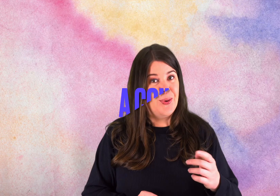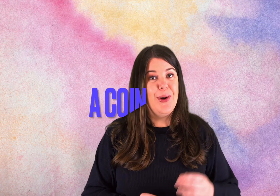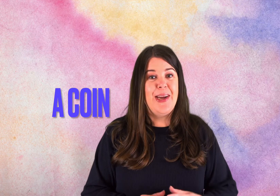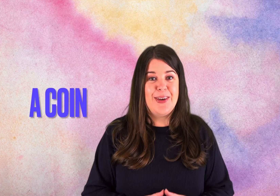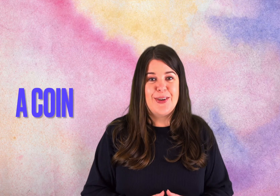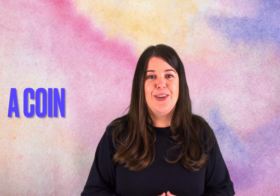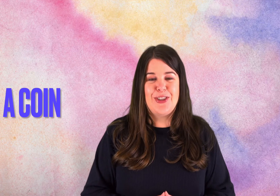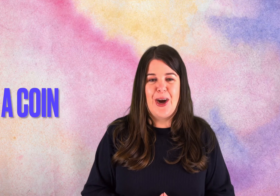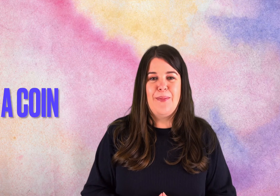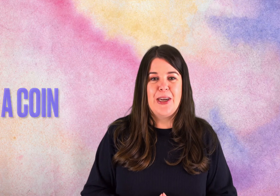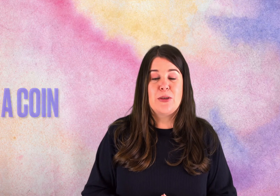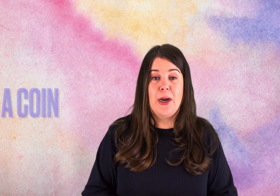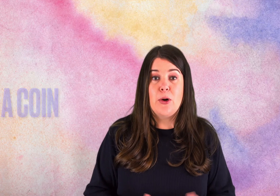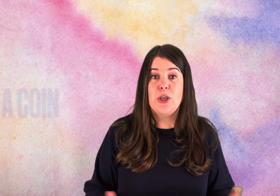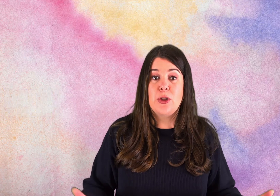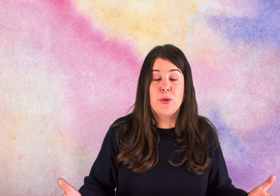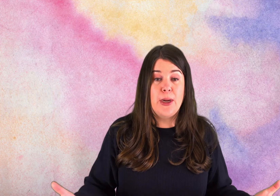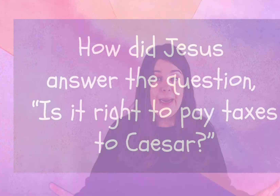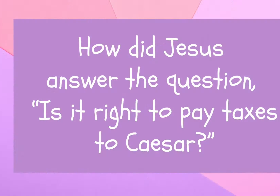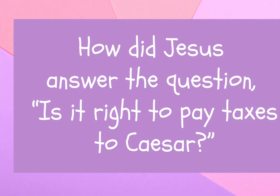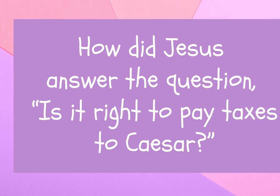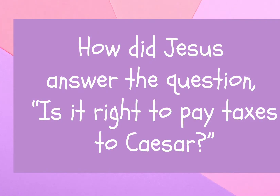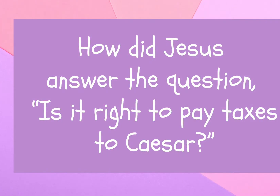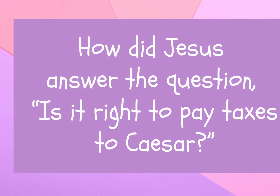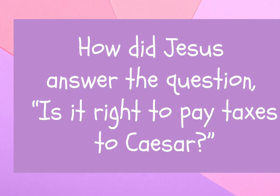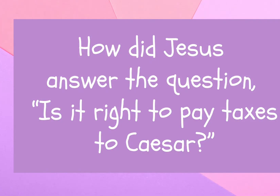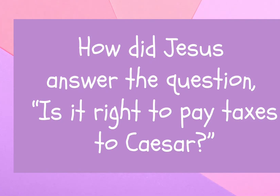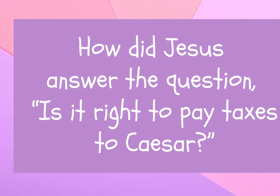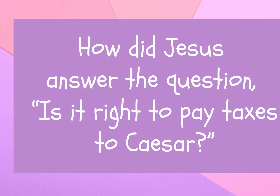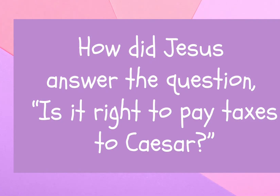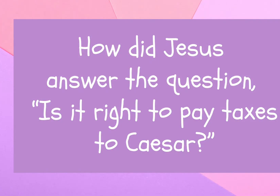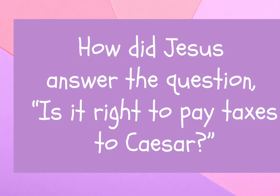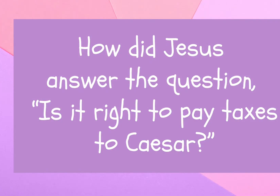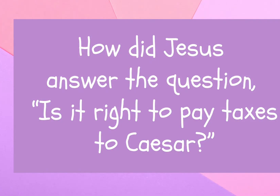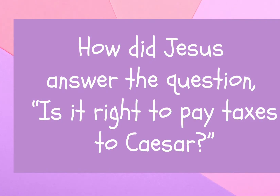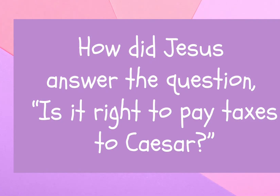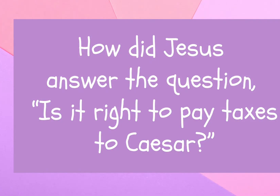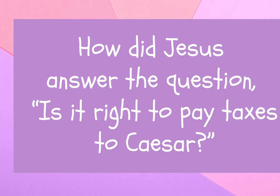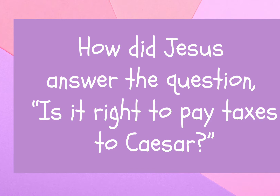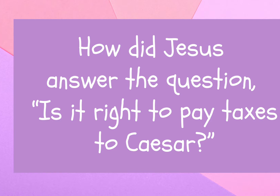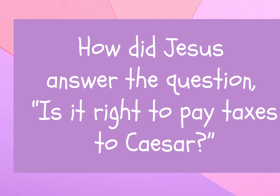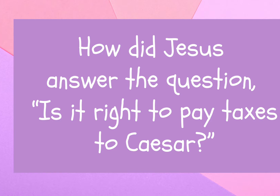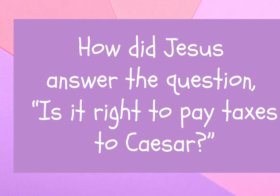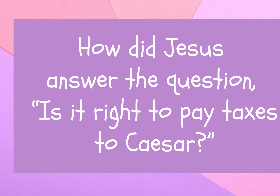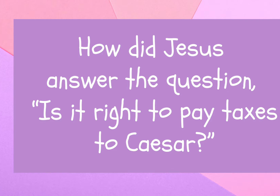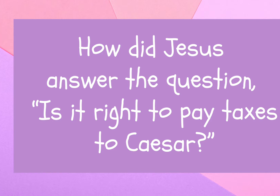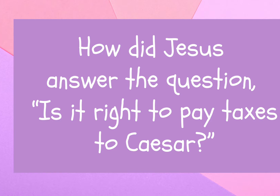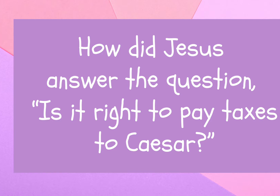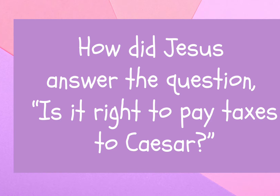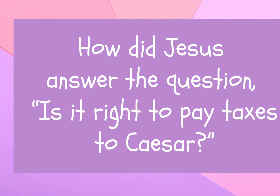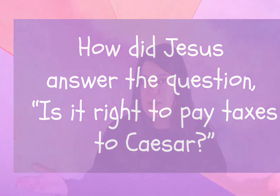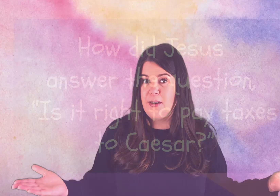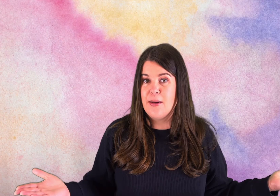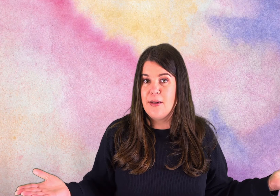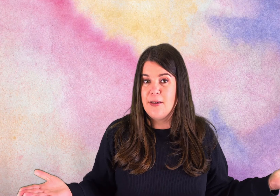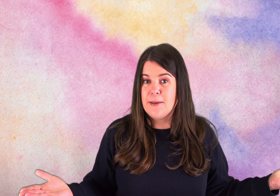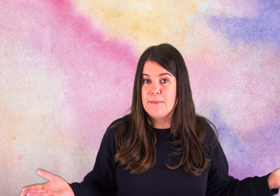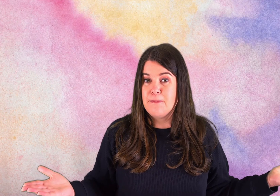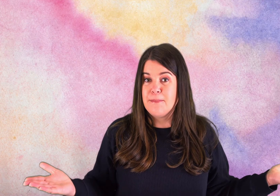A coin. Good job. That's right. Question three, how did Jesus answer the question, is it right to pay taxes to